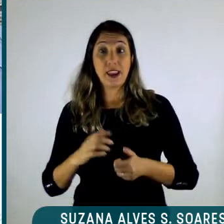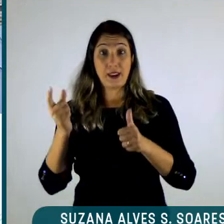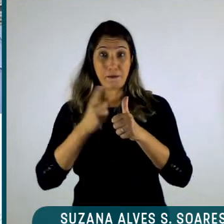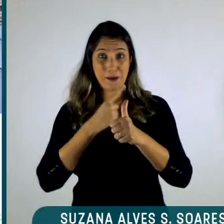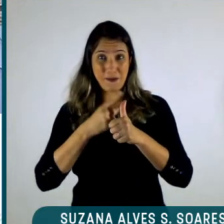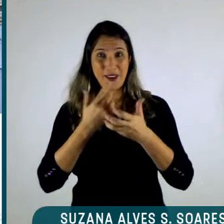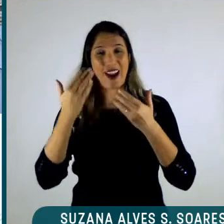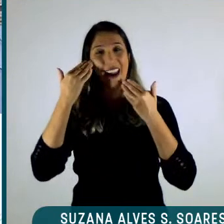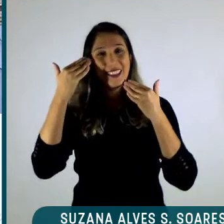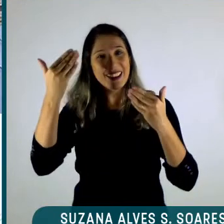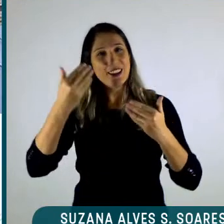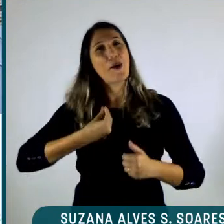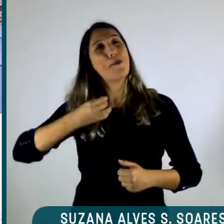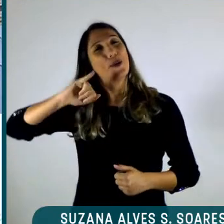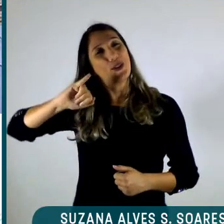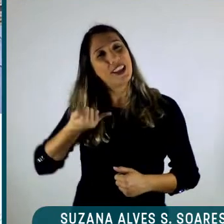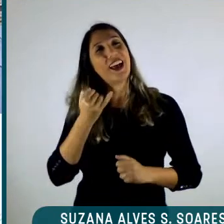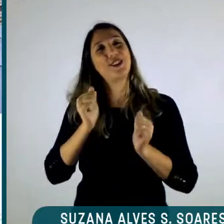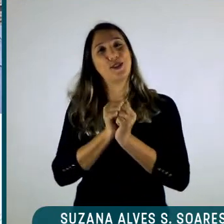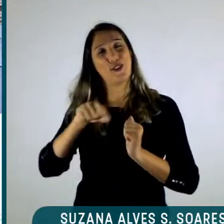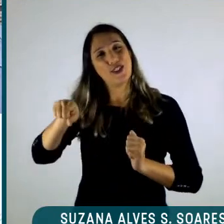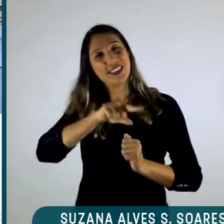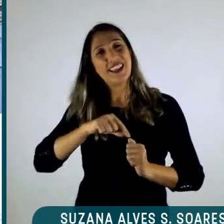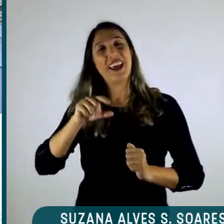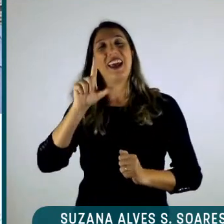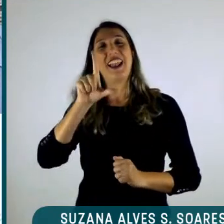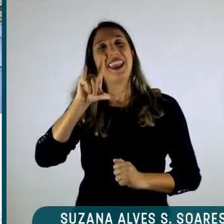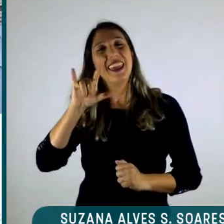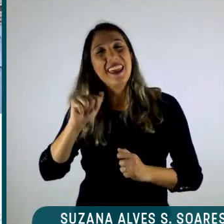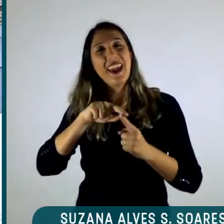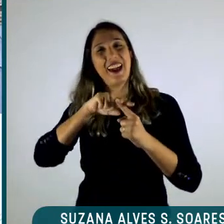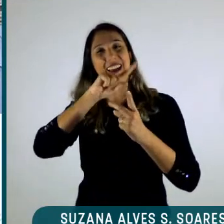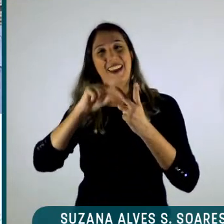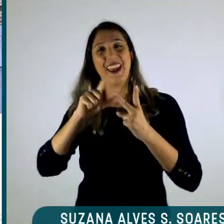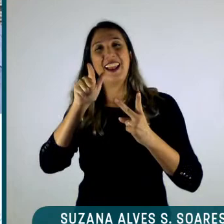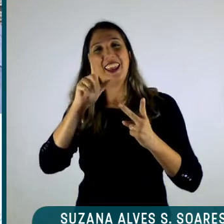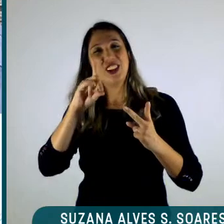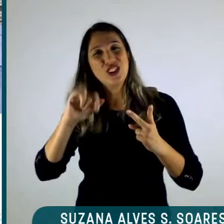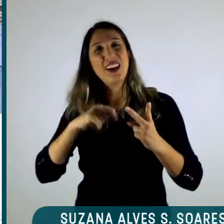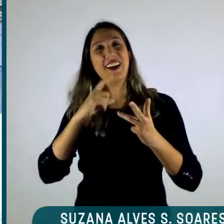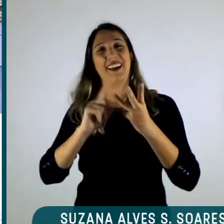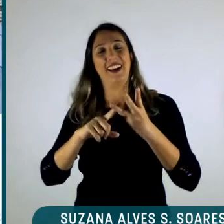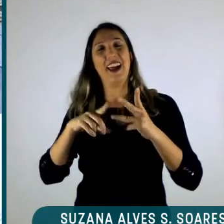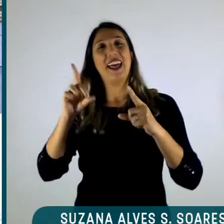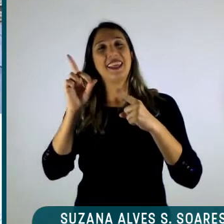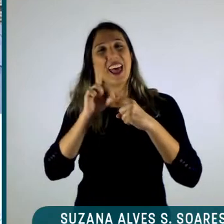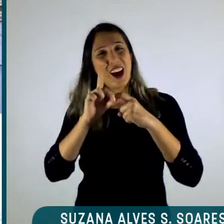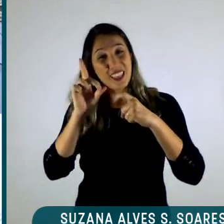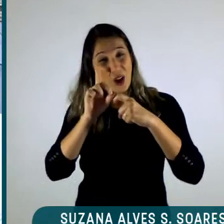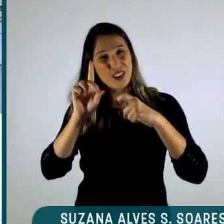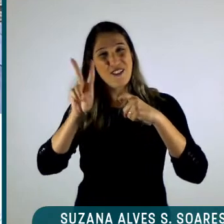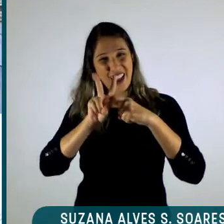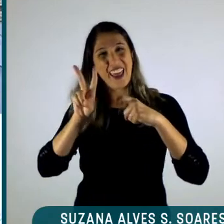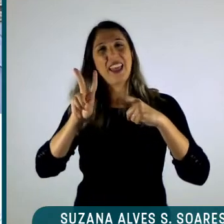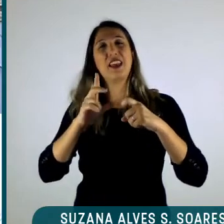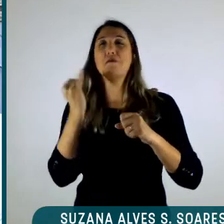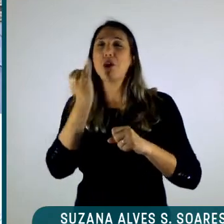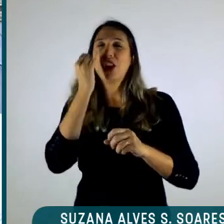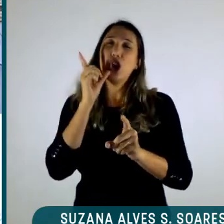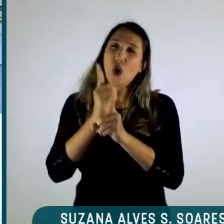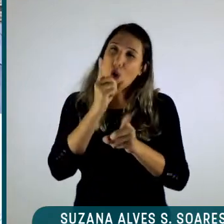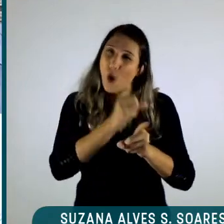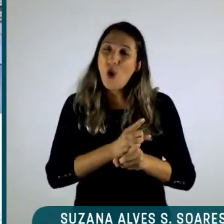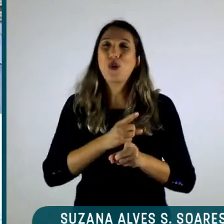SUS in Paraisópolis. First, I'd like to thank the opportunity to be here with you, Professor Ligia, Dráuzio